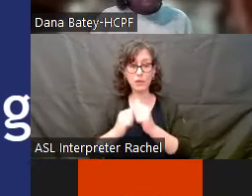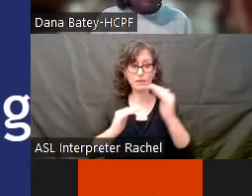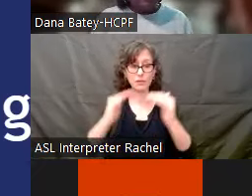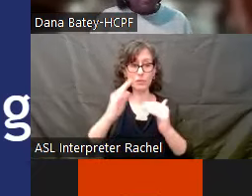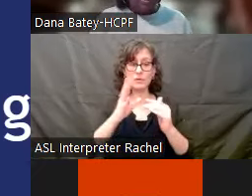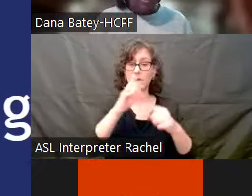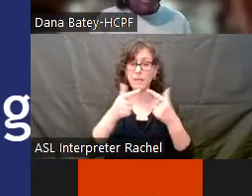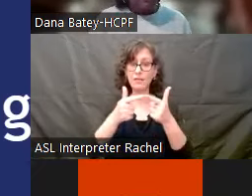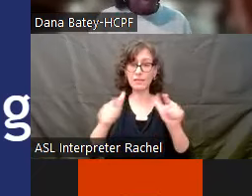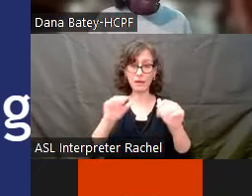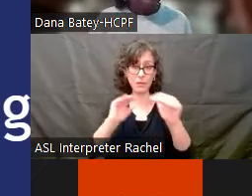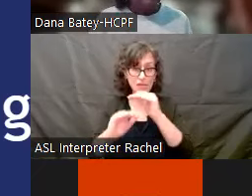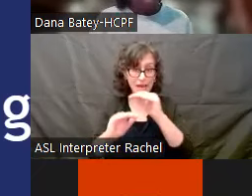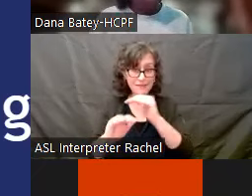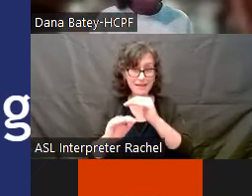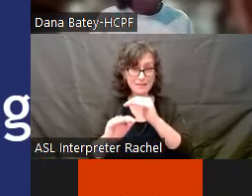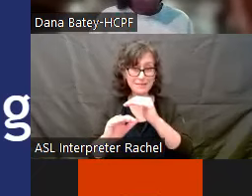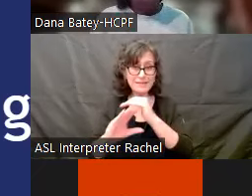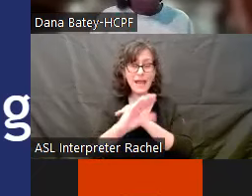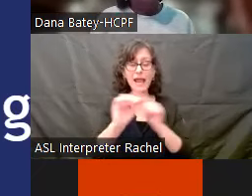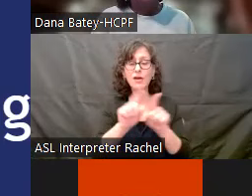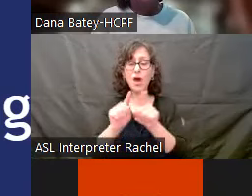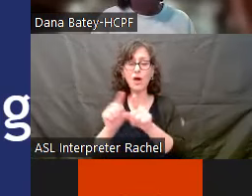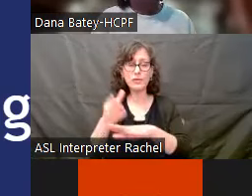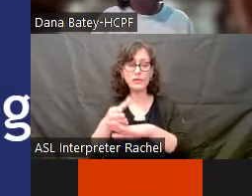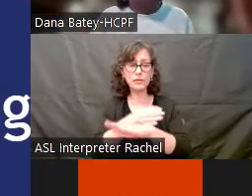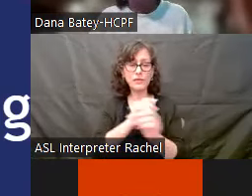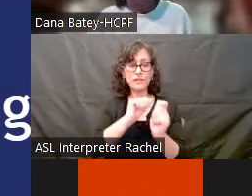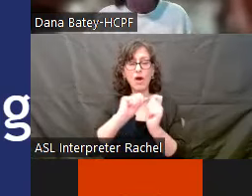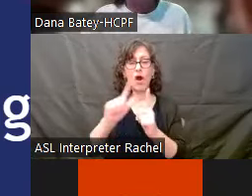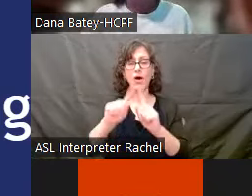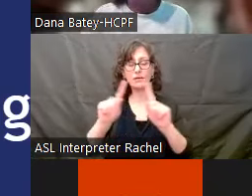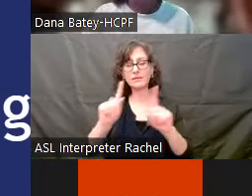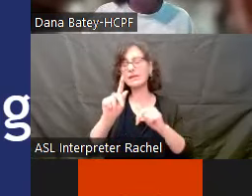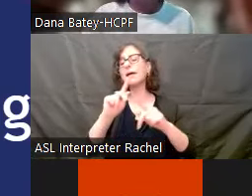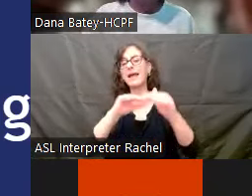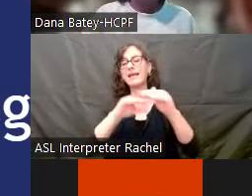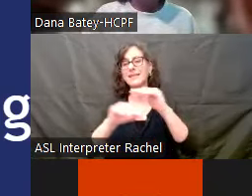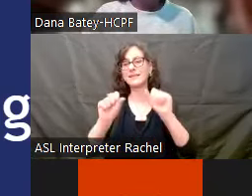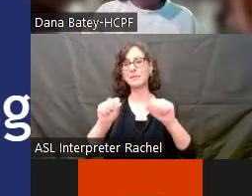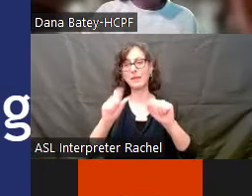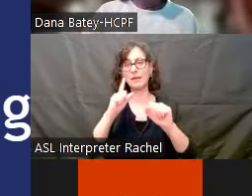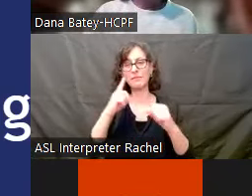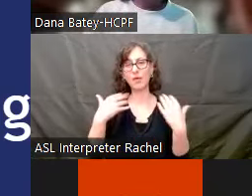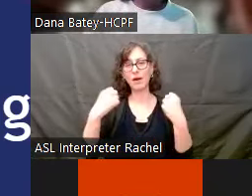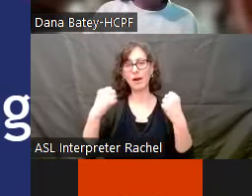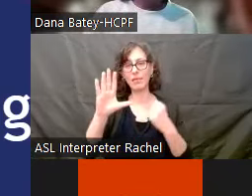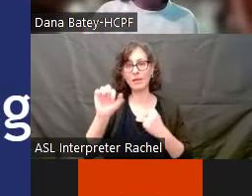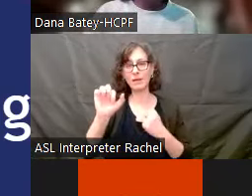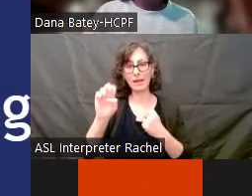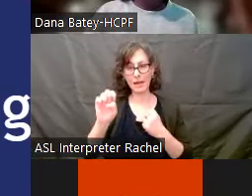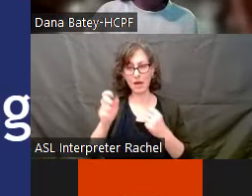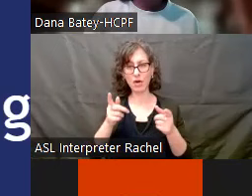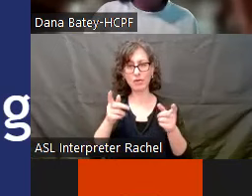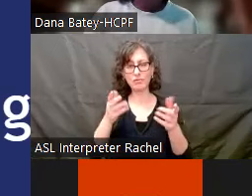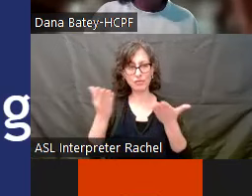access. And then we talked about increase all forms of accessibility to healthcare services. So as you're in your work